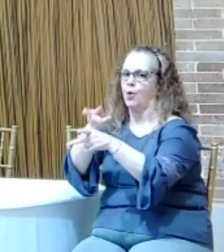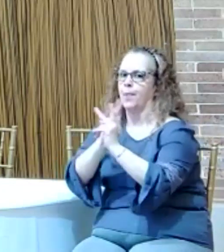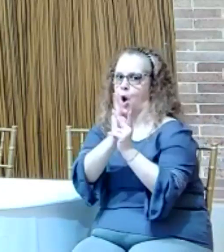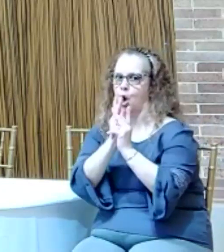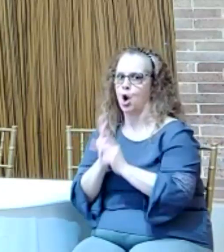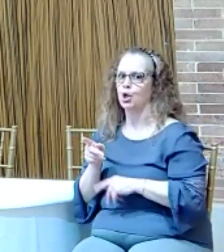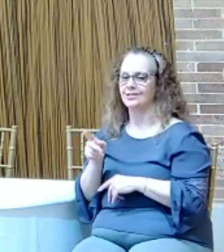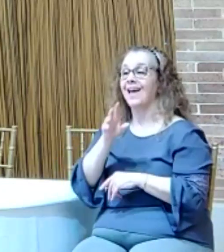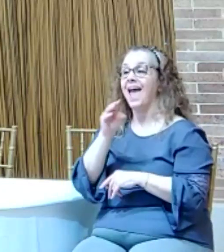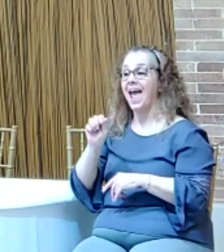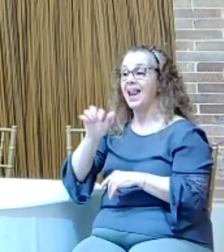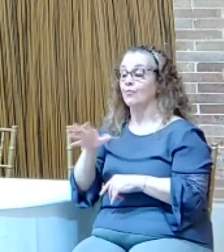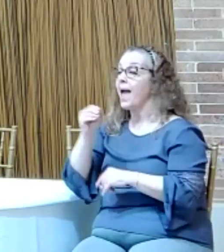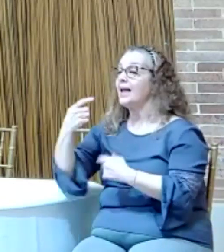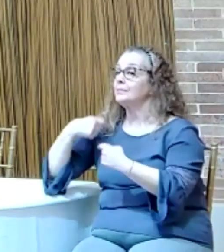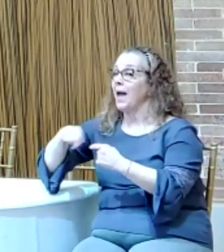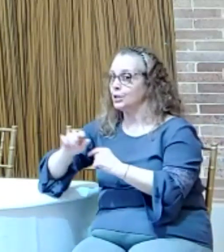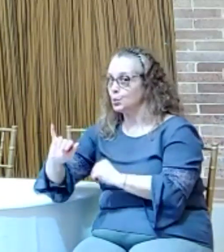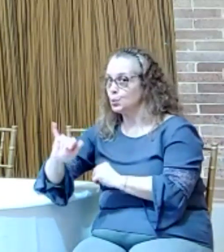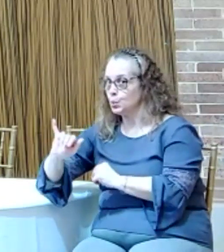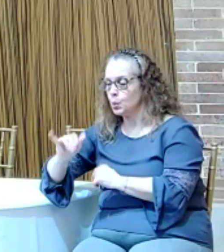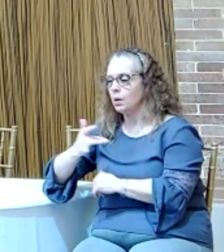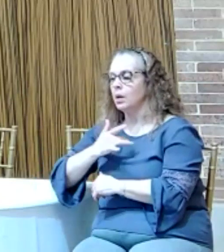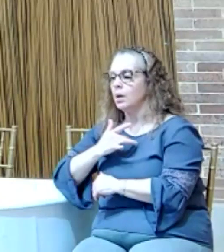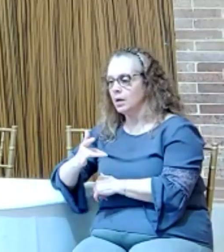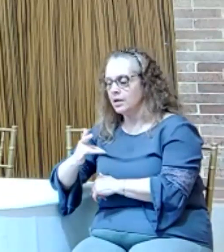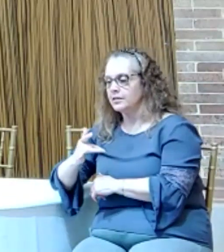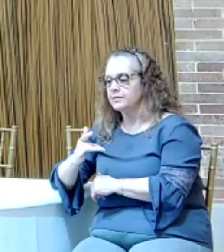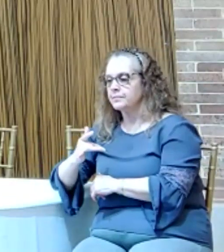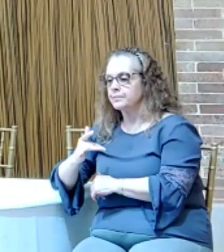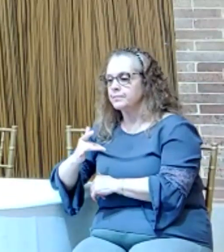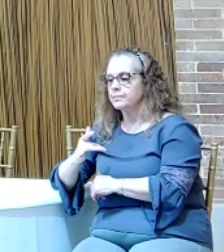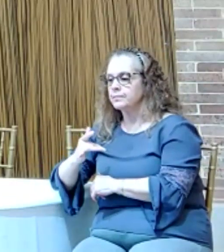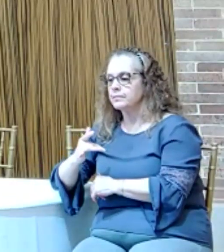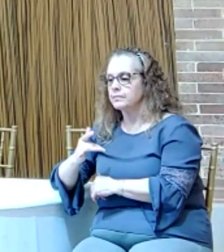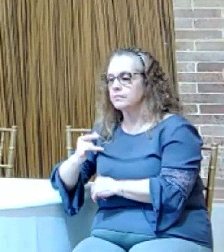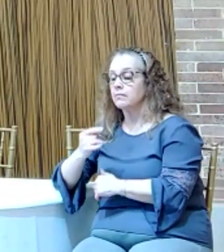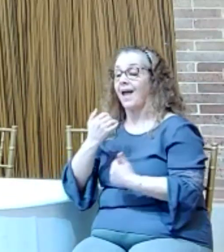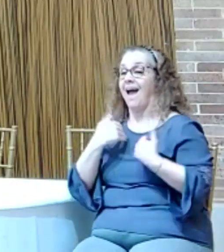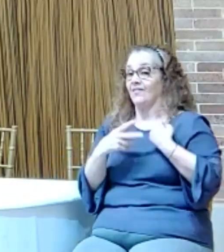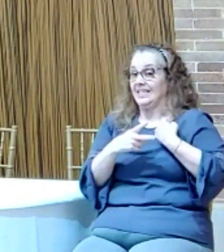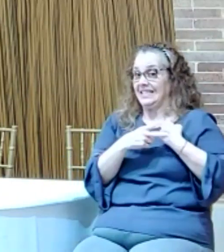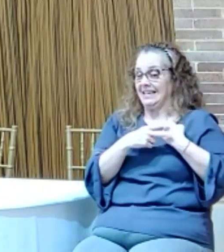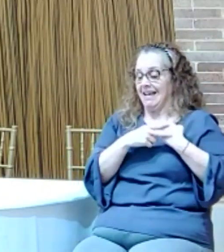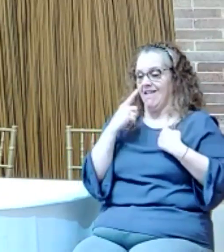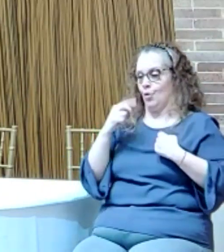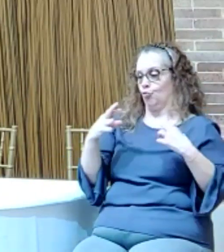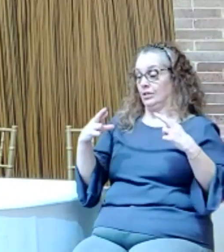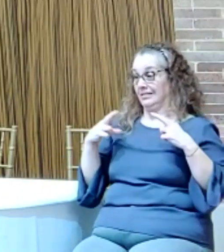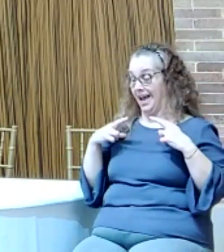African-Americans and Hispanics are tending to tap into their retirement and their pensions to to